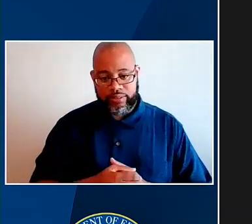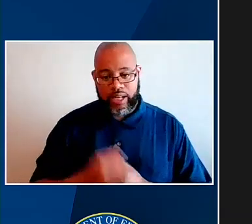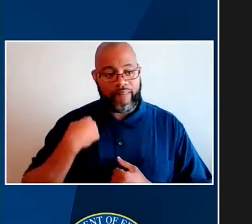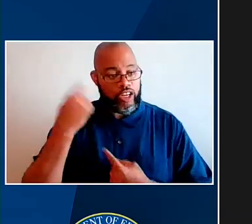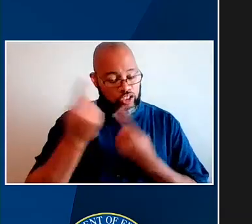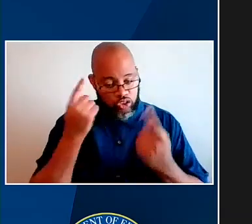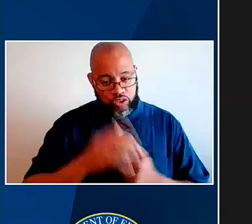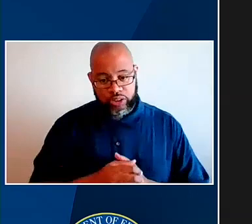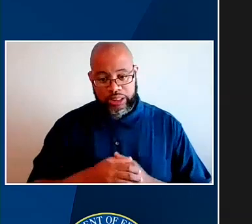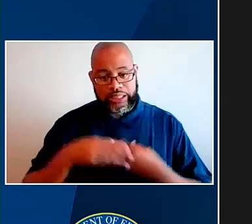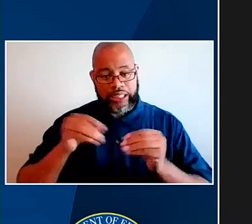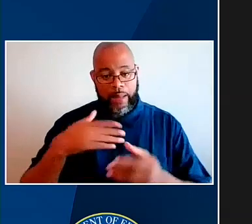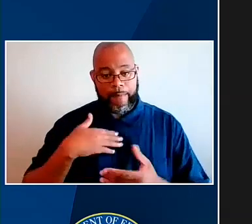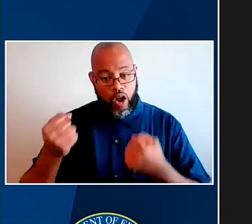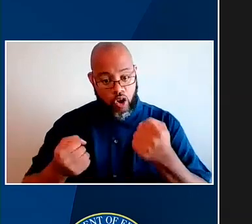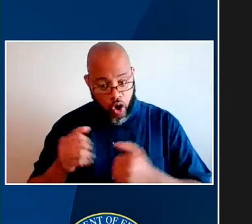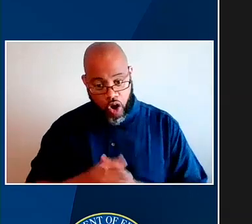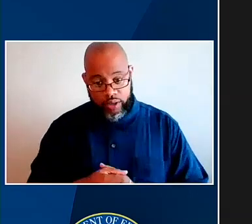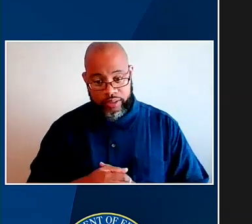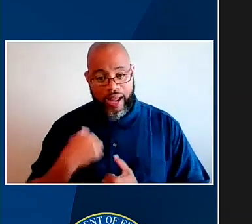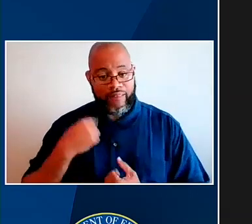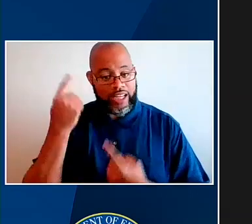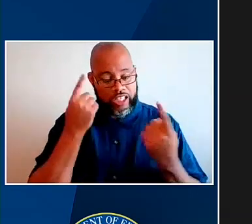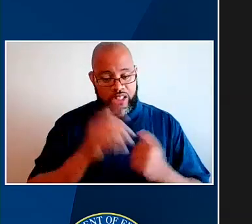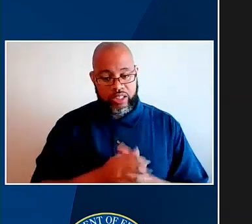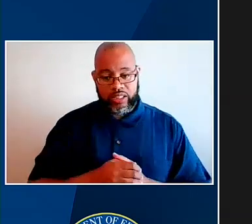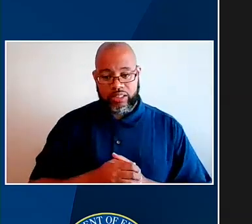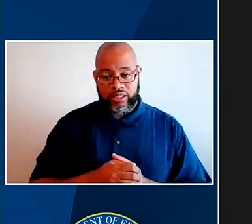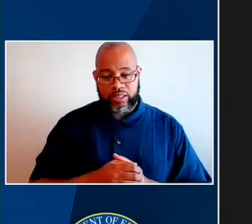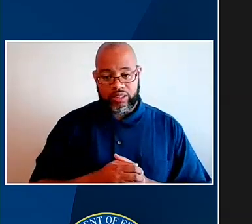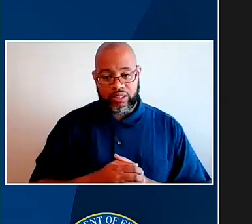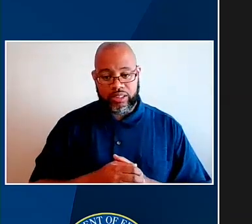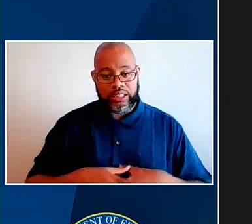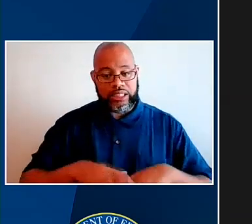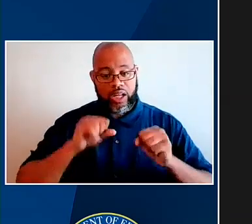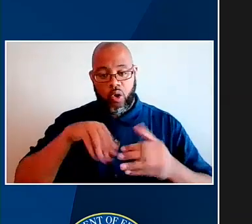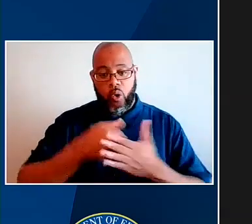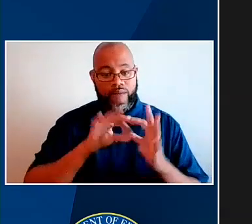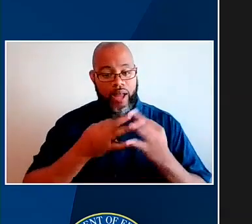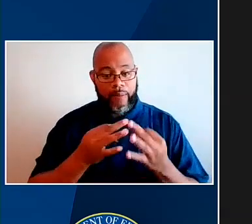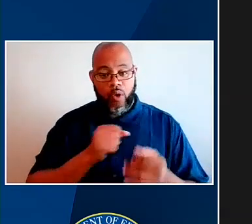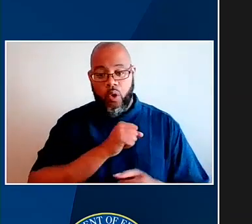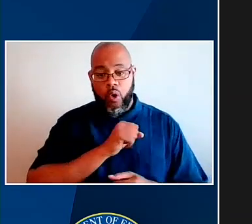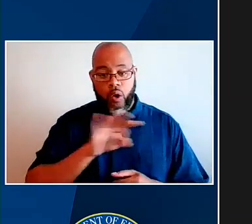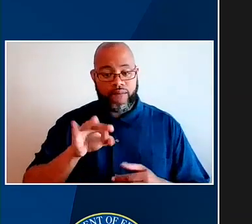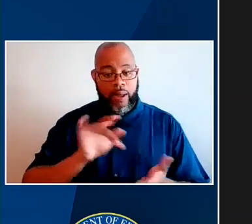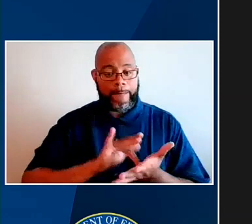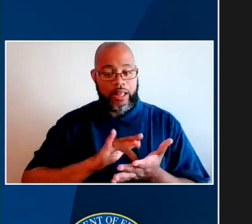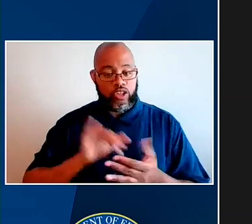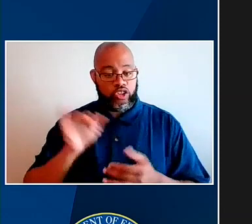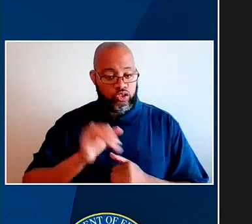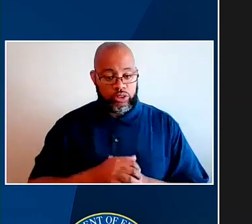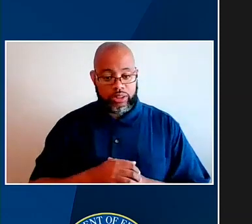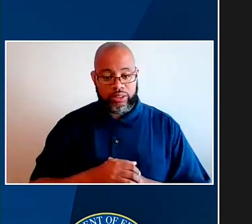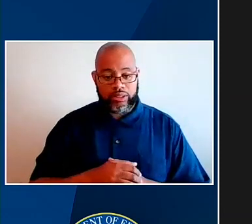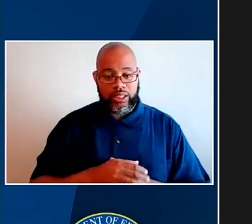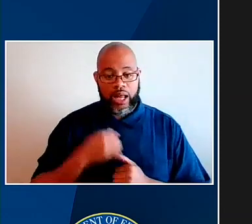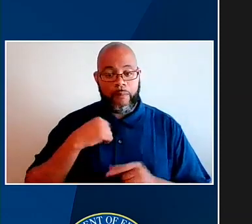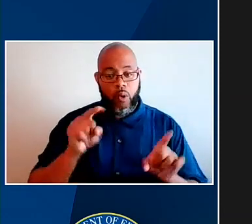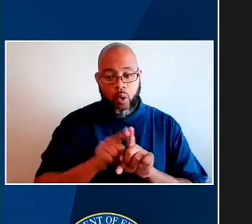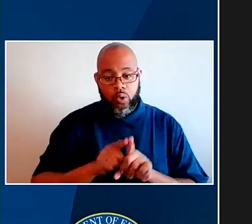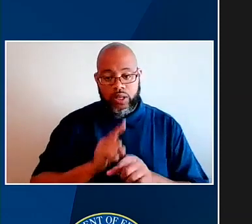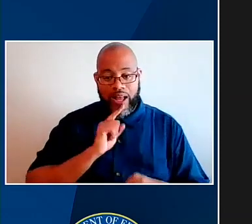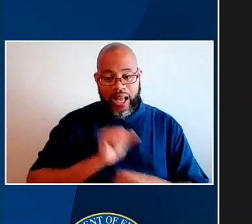considered selling my car. I've considered taking the whole family off of medical insurance. And I've also